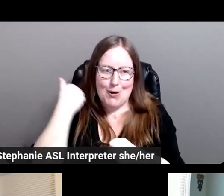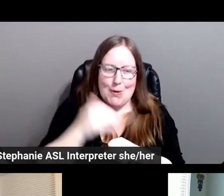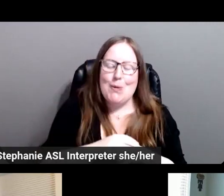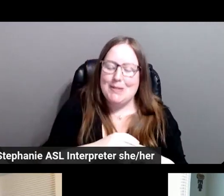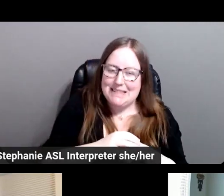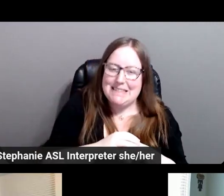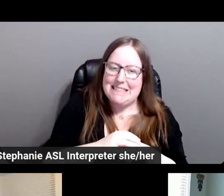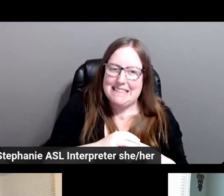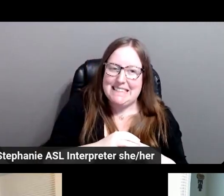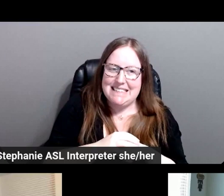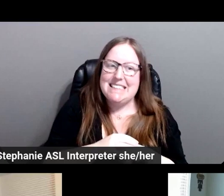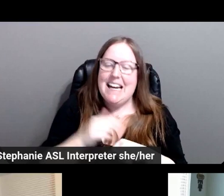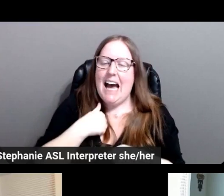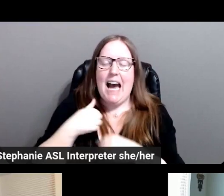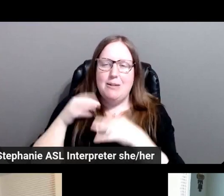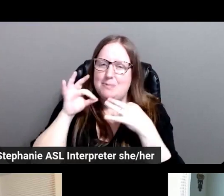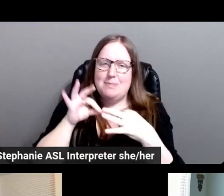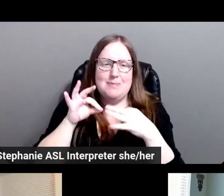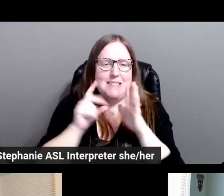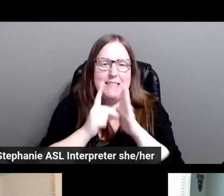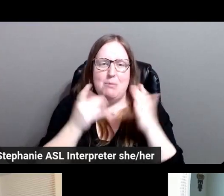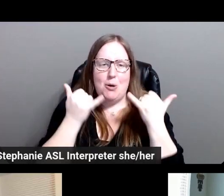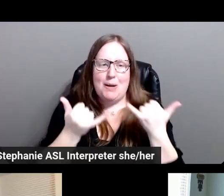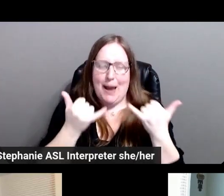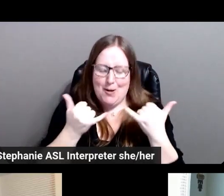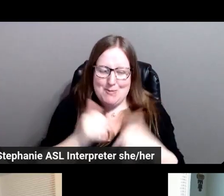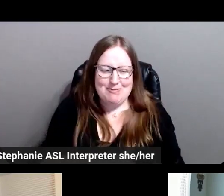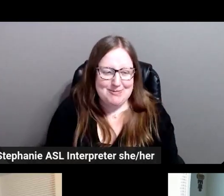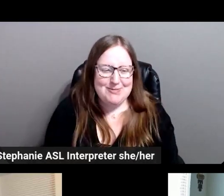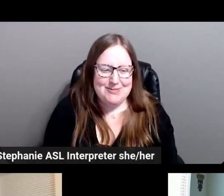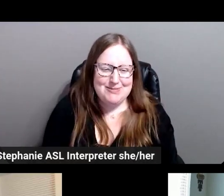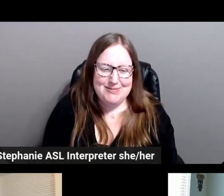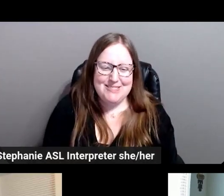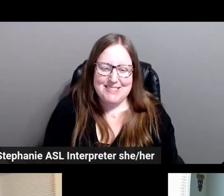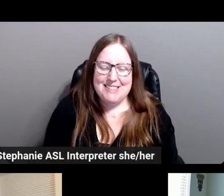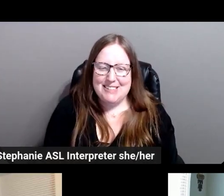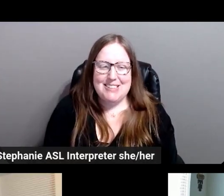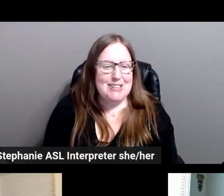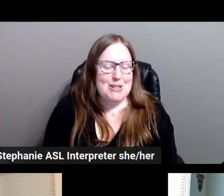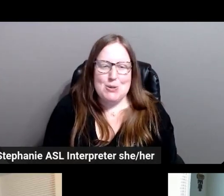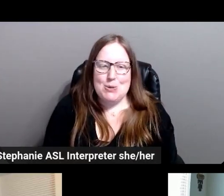of making demos not go right. So that's perfection still.